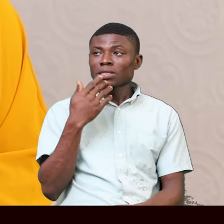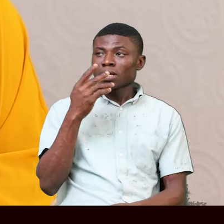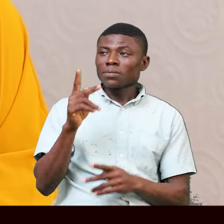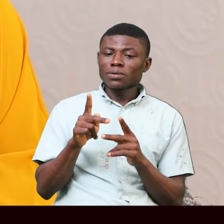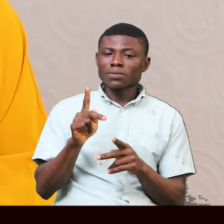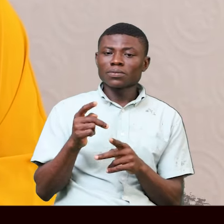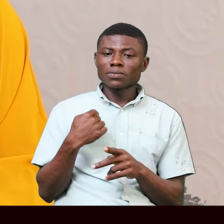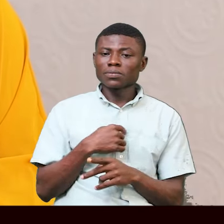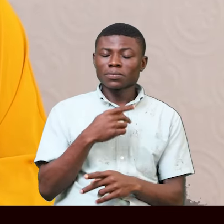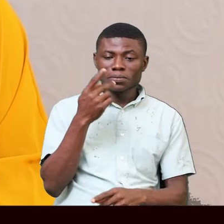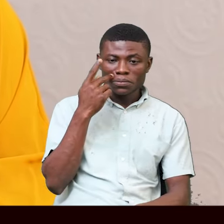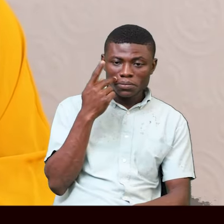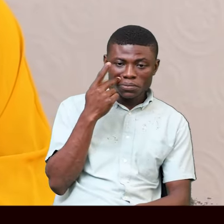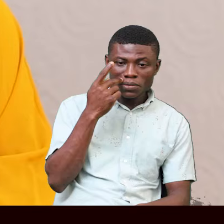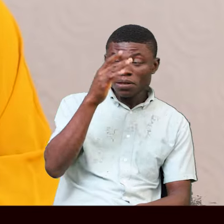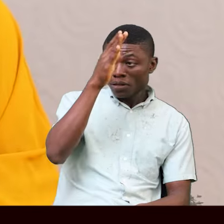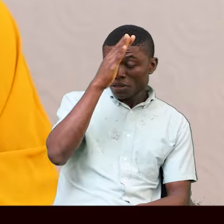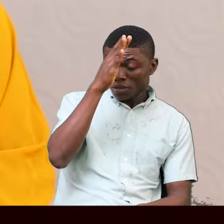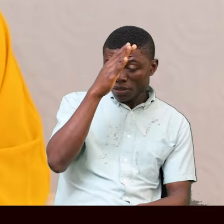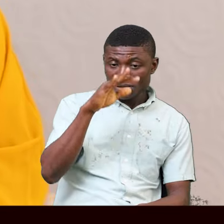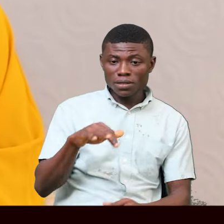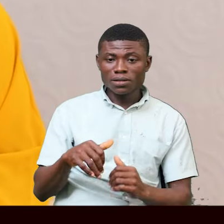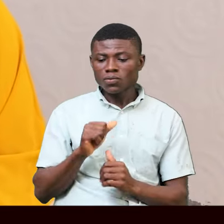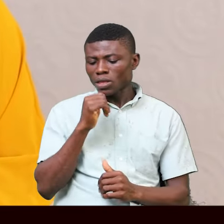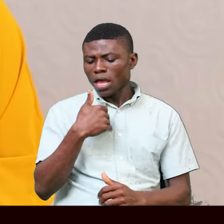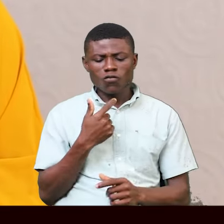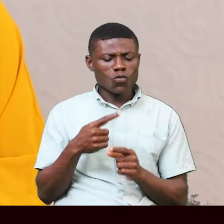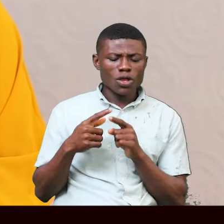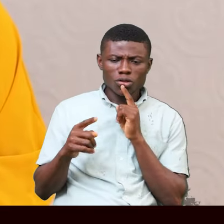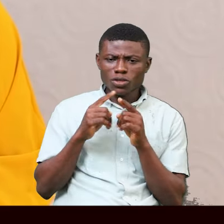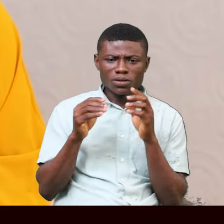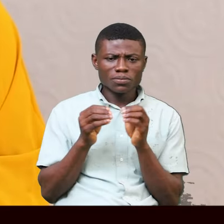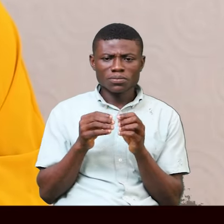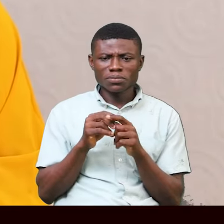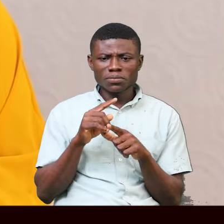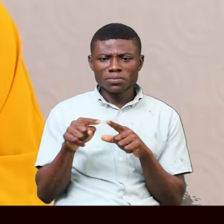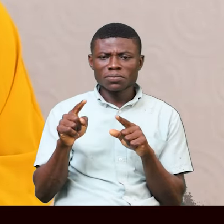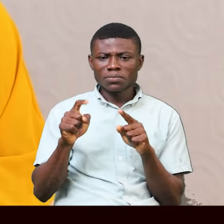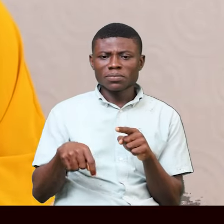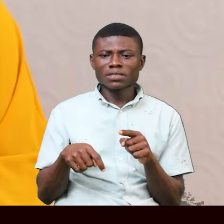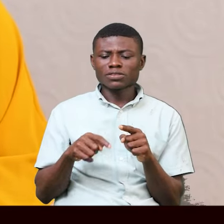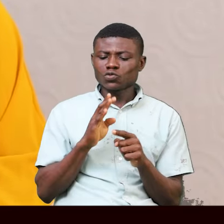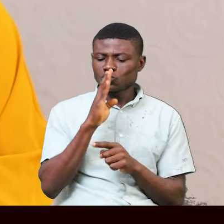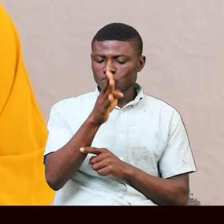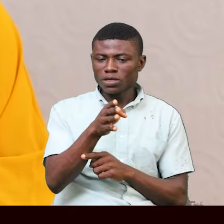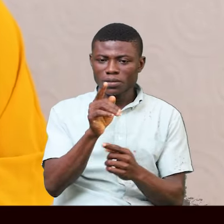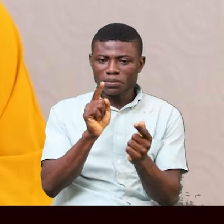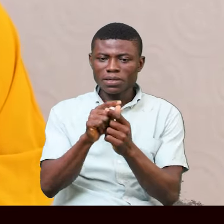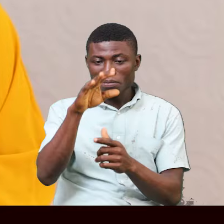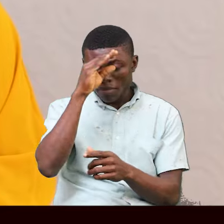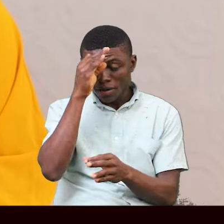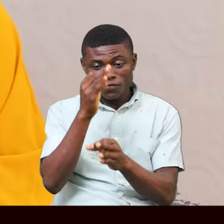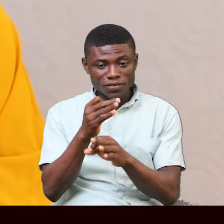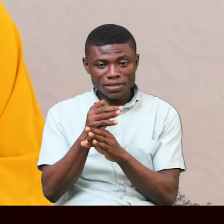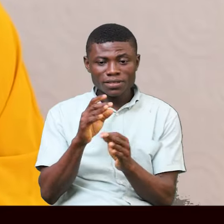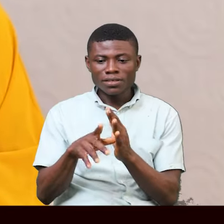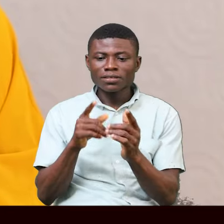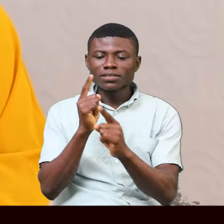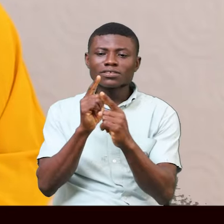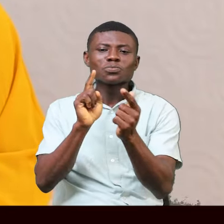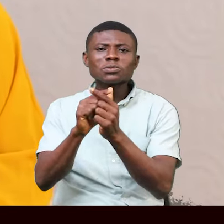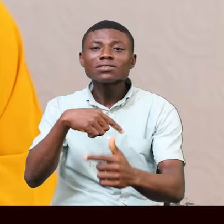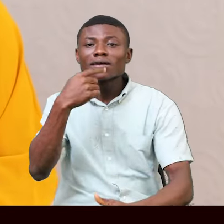Yeah, Yahunu papa. Also, I don't know any vibes. But now, I'll go straight. Man of faith. It will kind